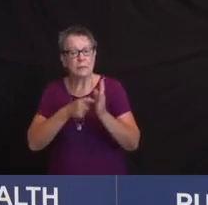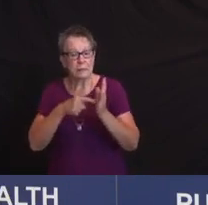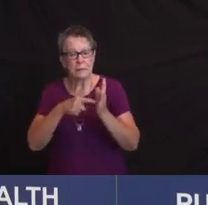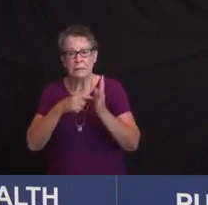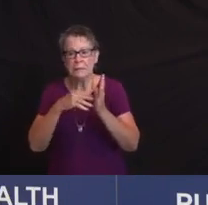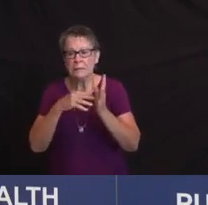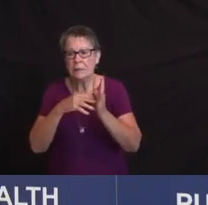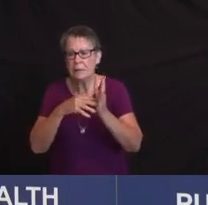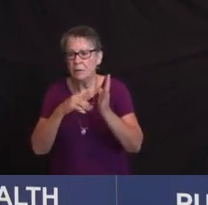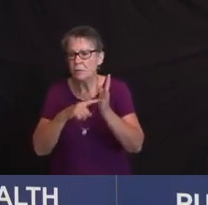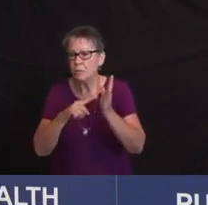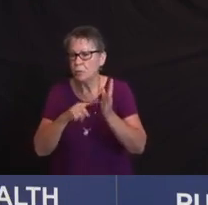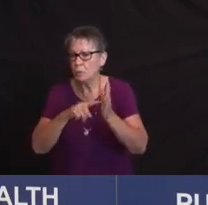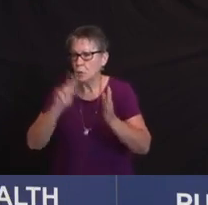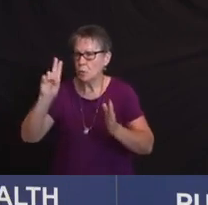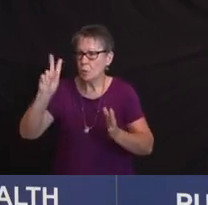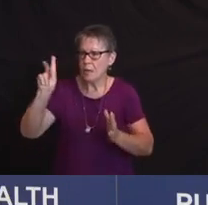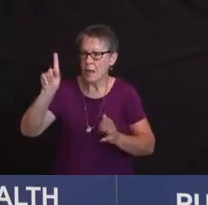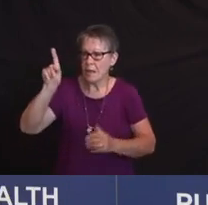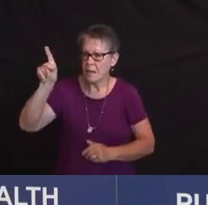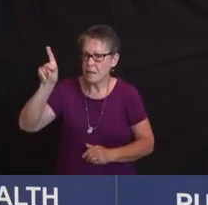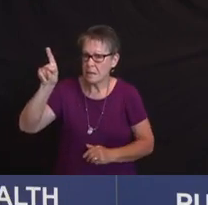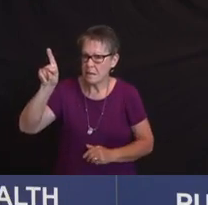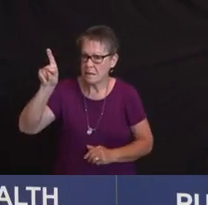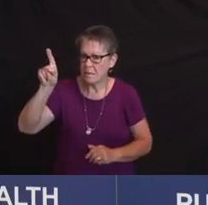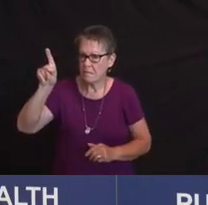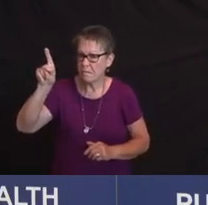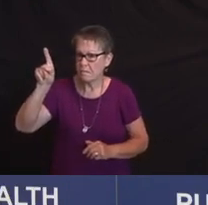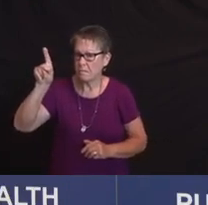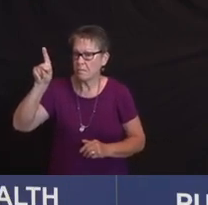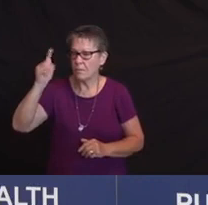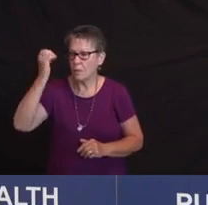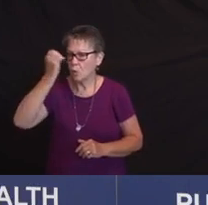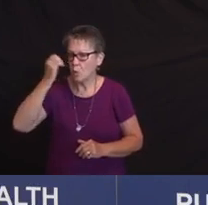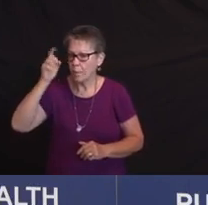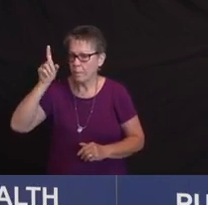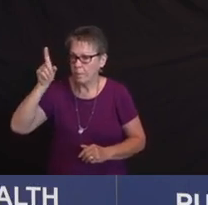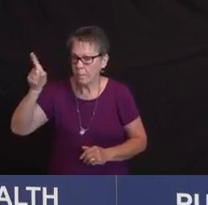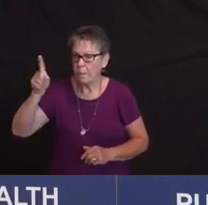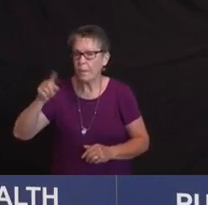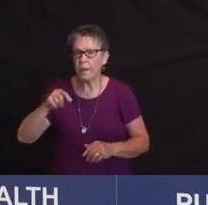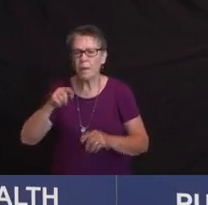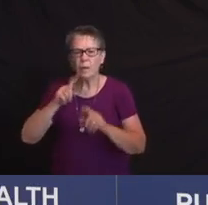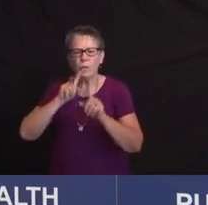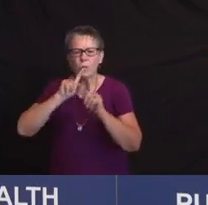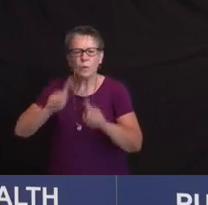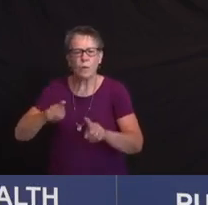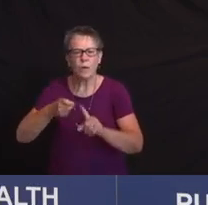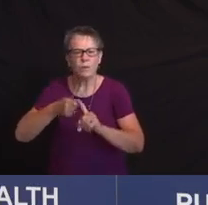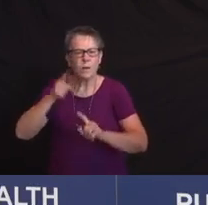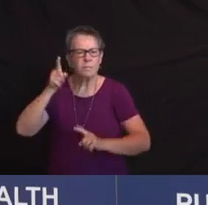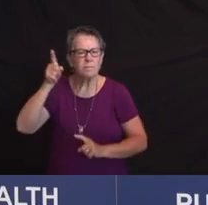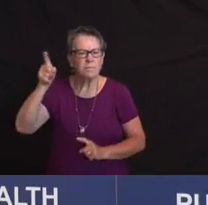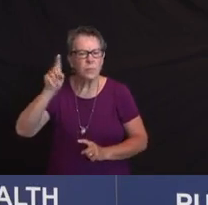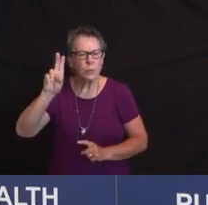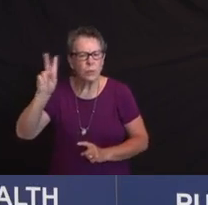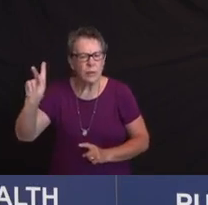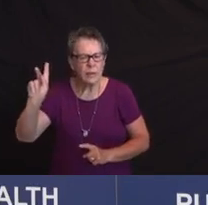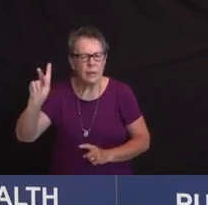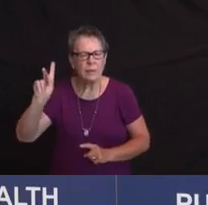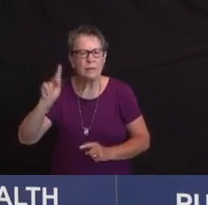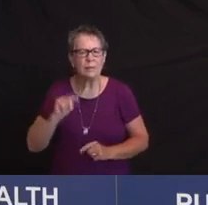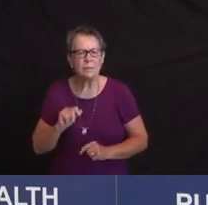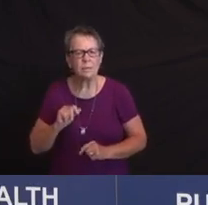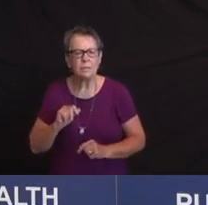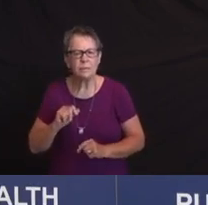released a report about a week ago, or 2 weeks ago rather, looking at